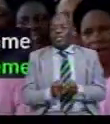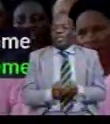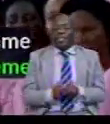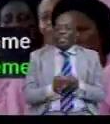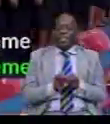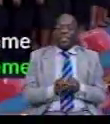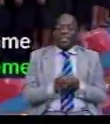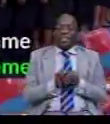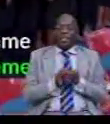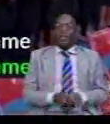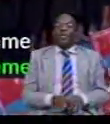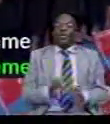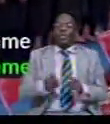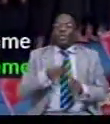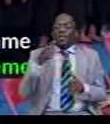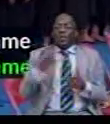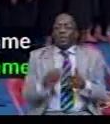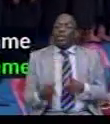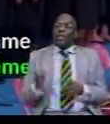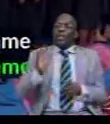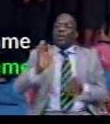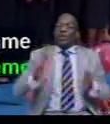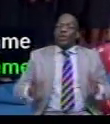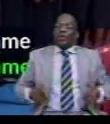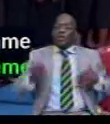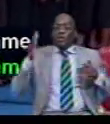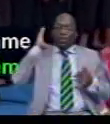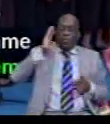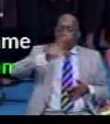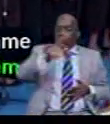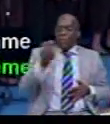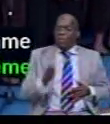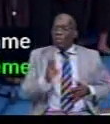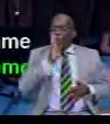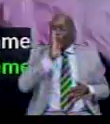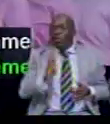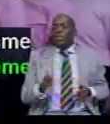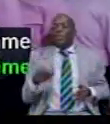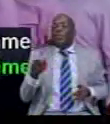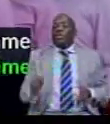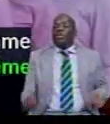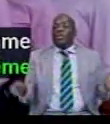matters. And your life will never be the